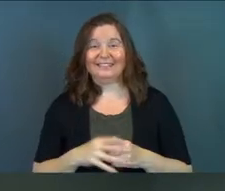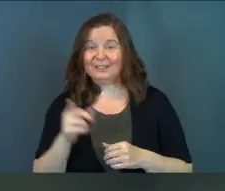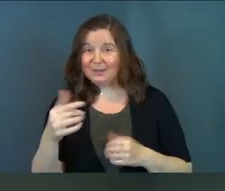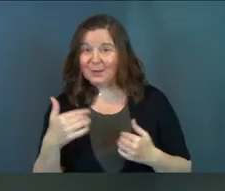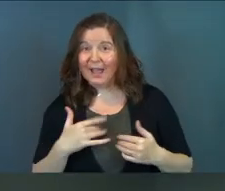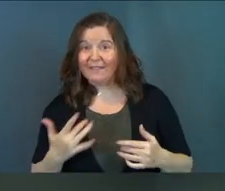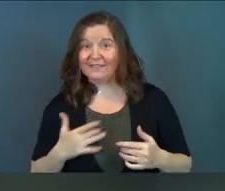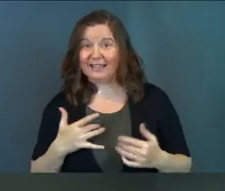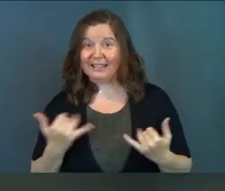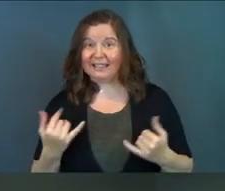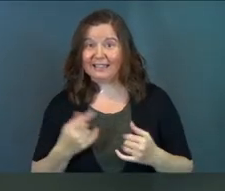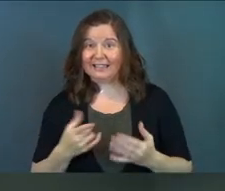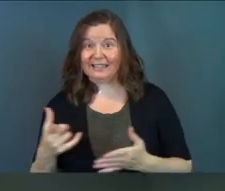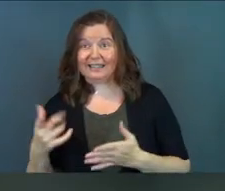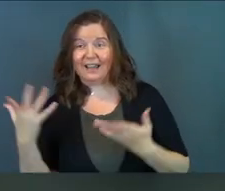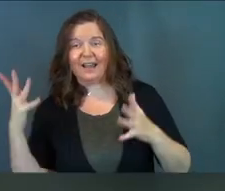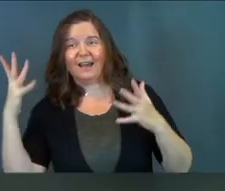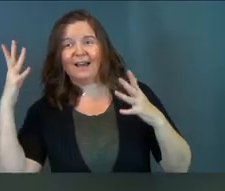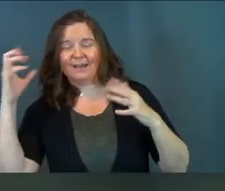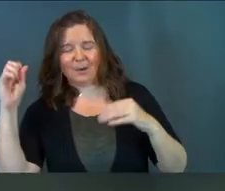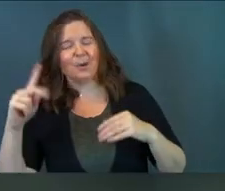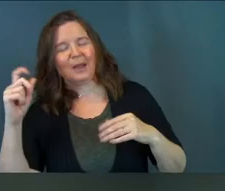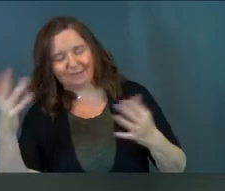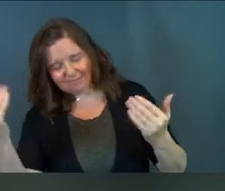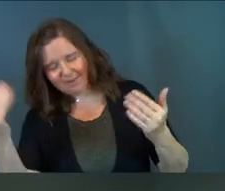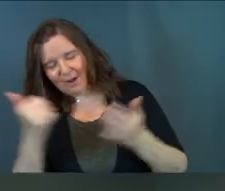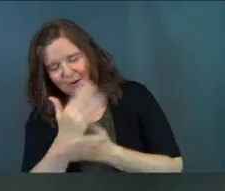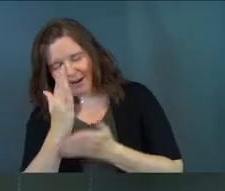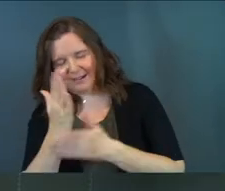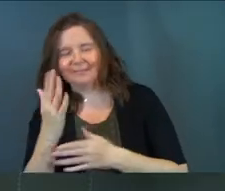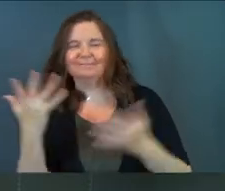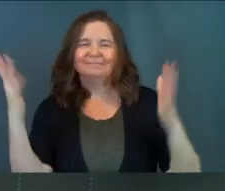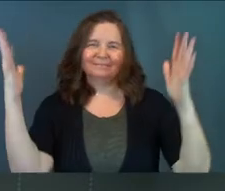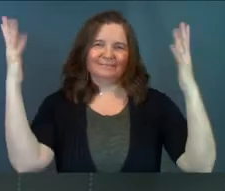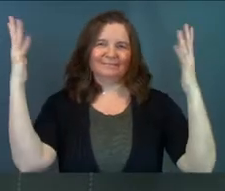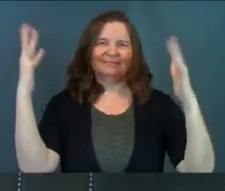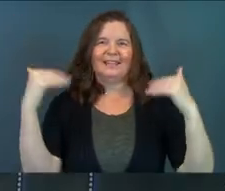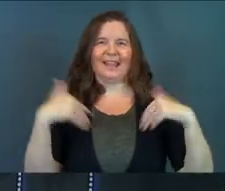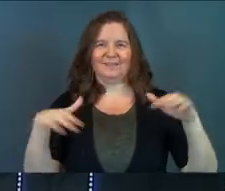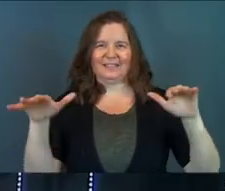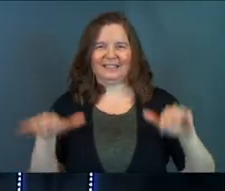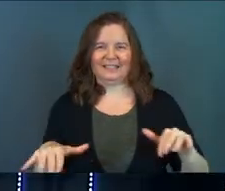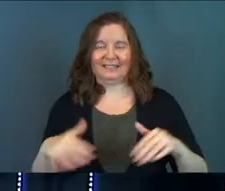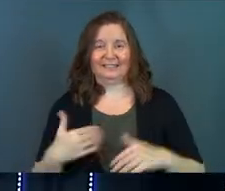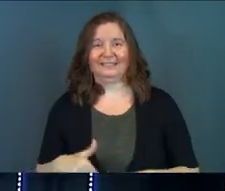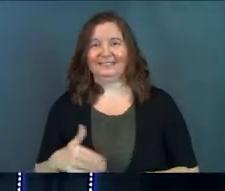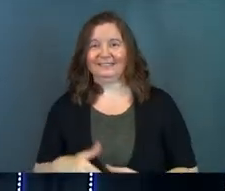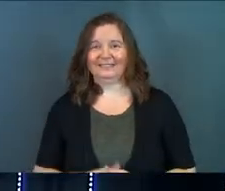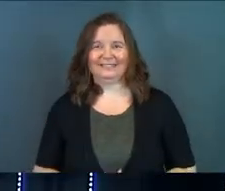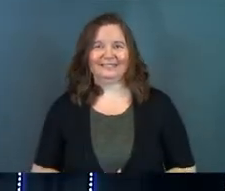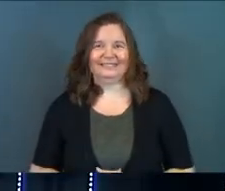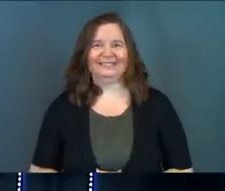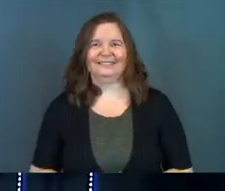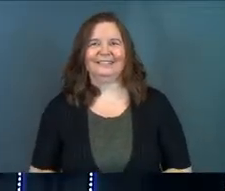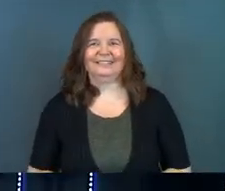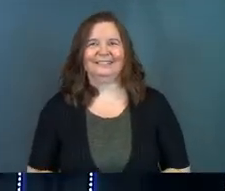Yeah. Do you have feelings? Okay, all right. Give them a hand as they have a seat. My